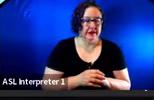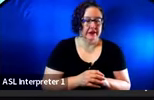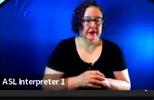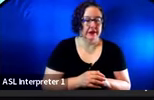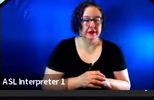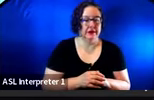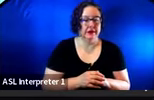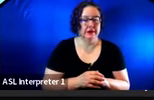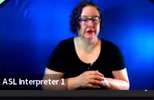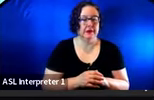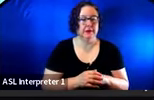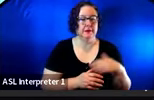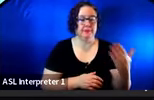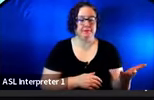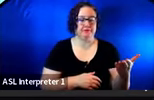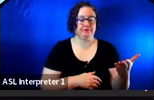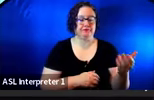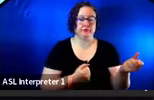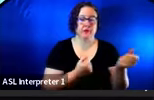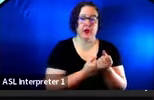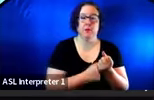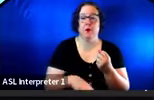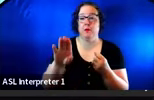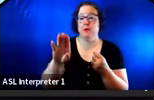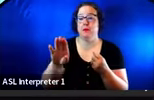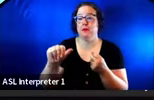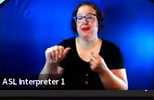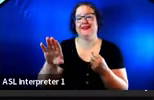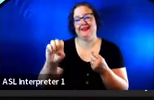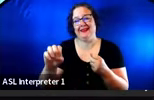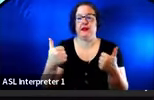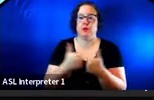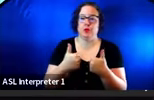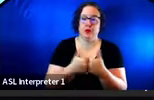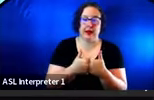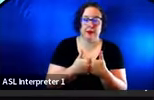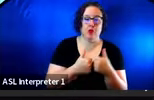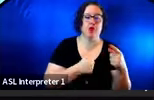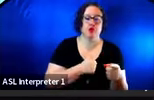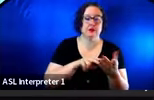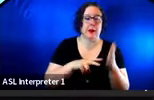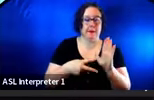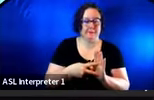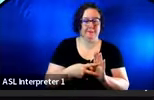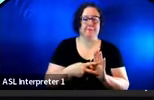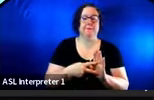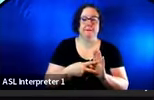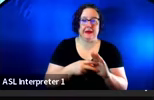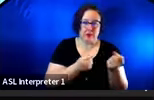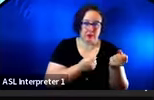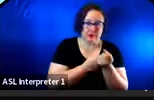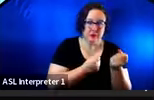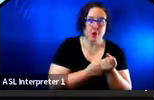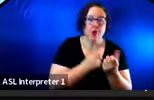our Powered by AbleGamers program really is this our ability to power up different programs, so support the programs and the